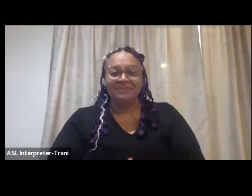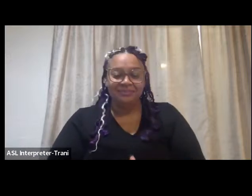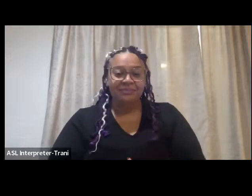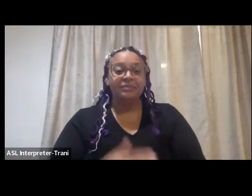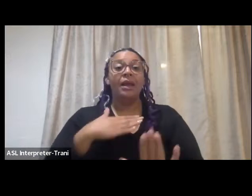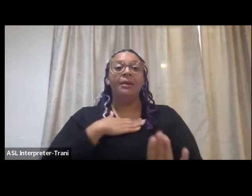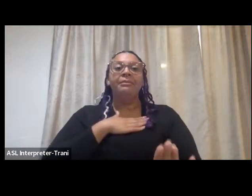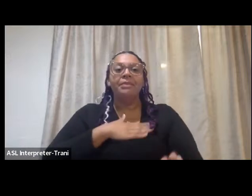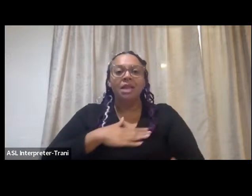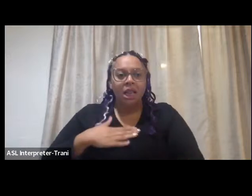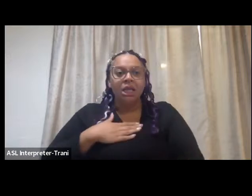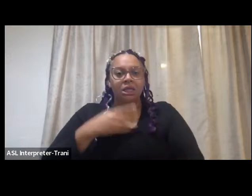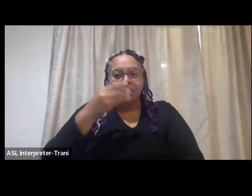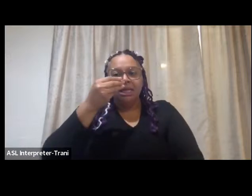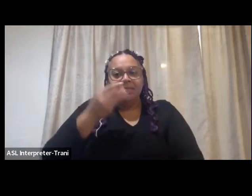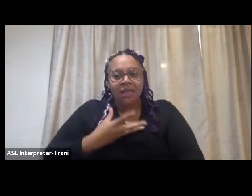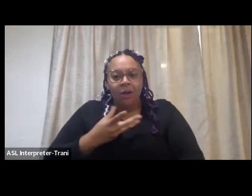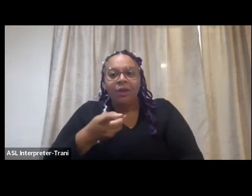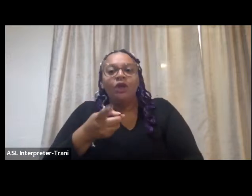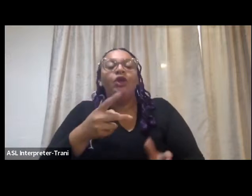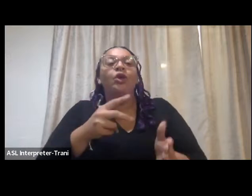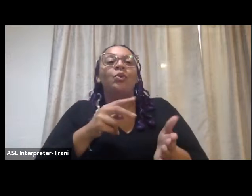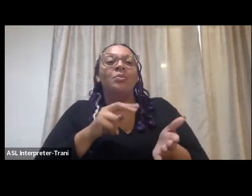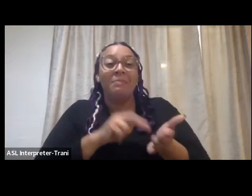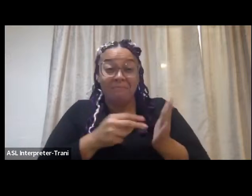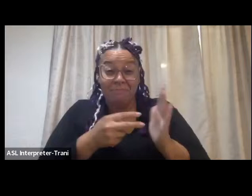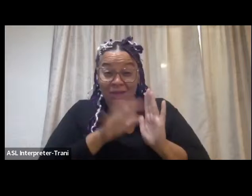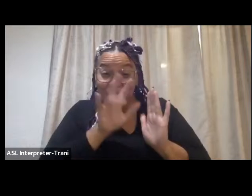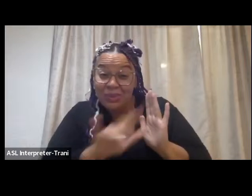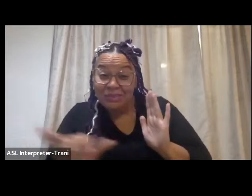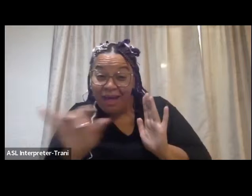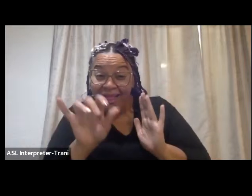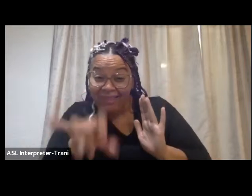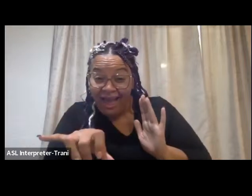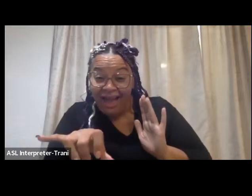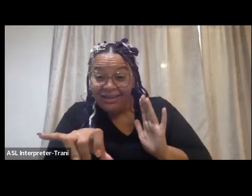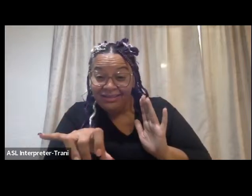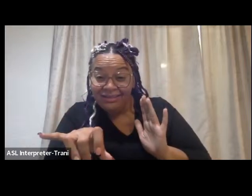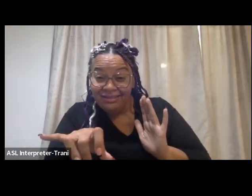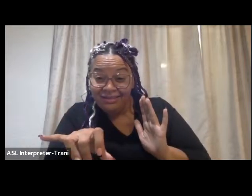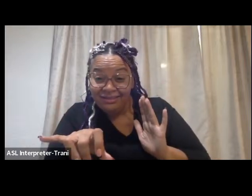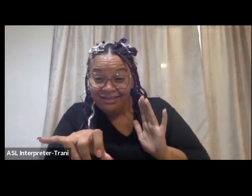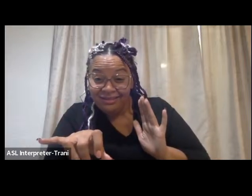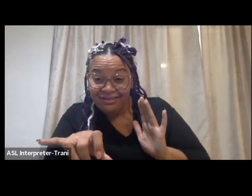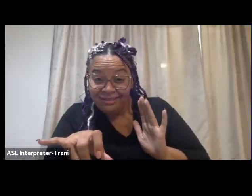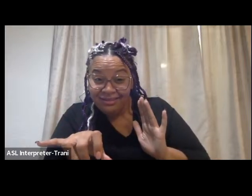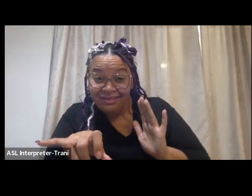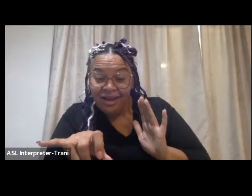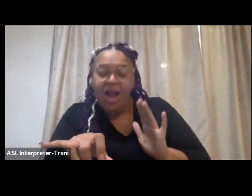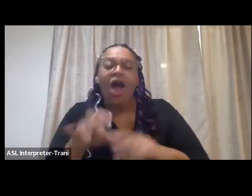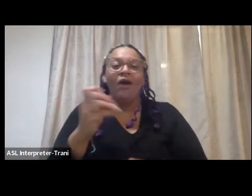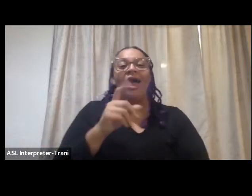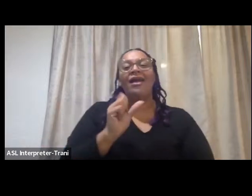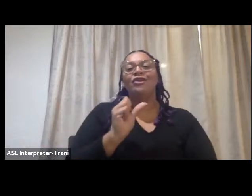Please tell me you meant to spell it that way because I love it and I want to use that forever. Yes, absolutely. Scrop.